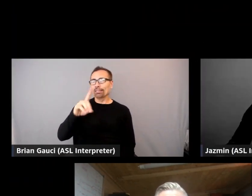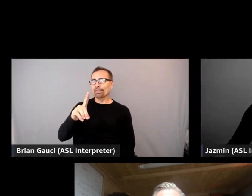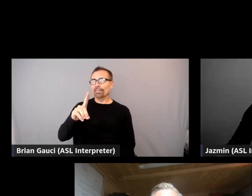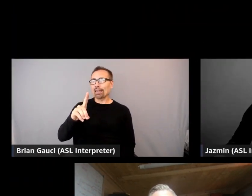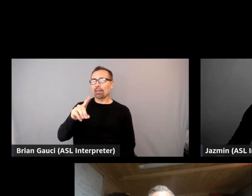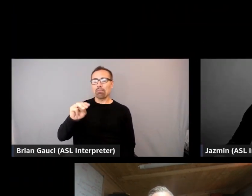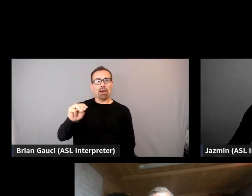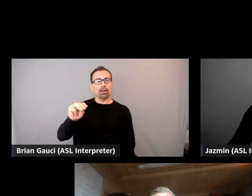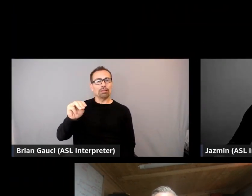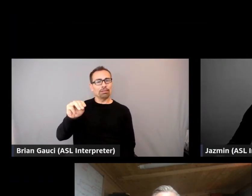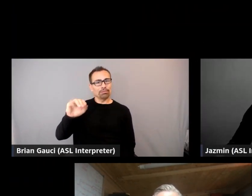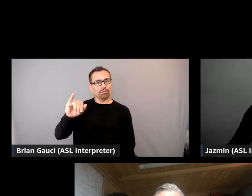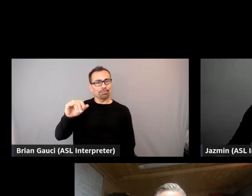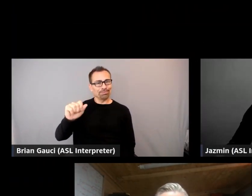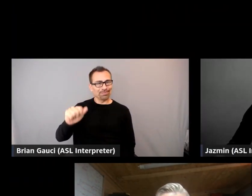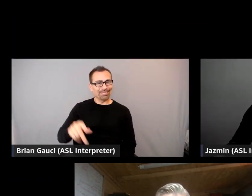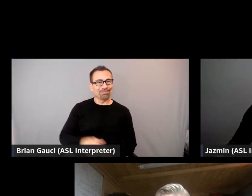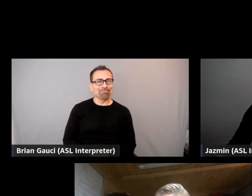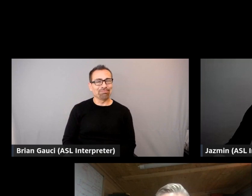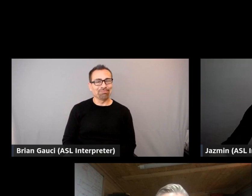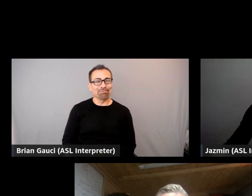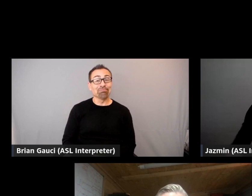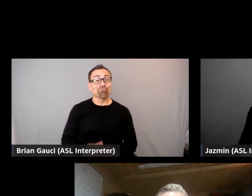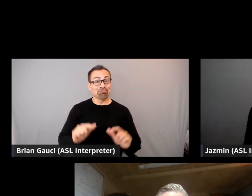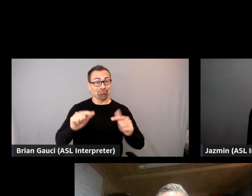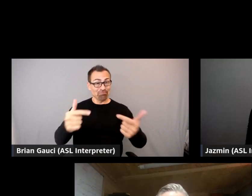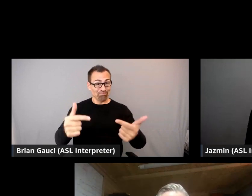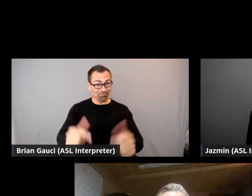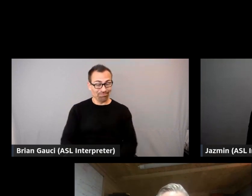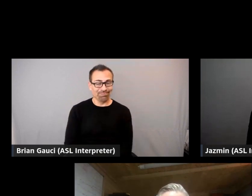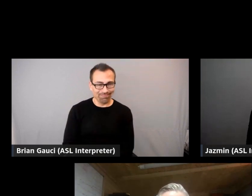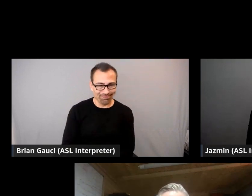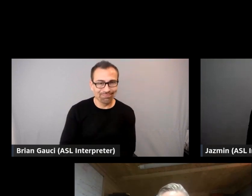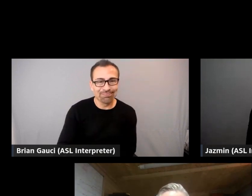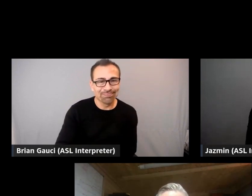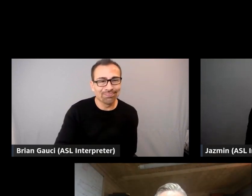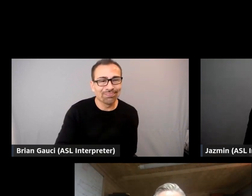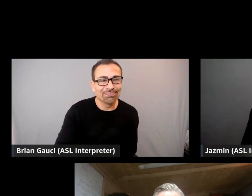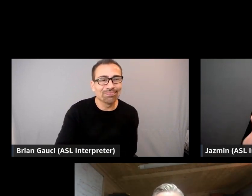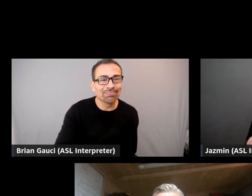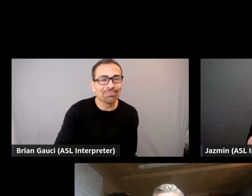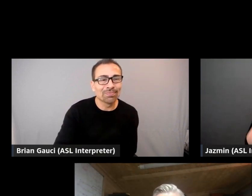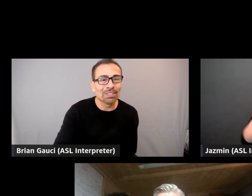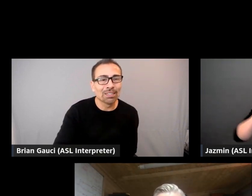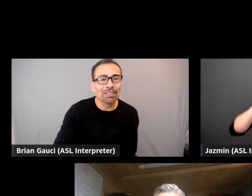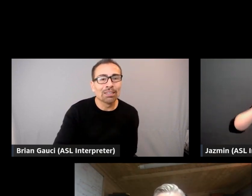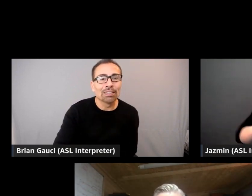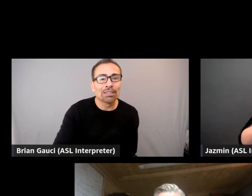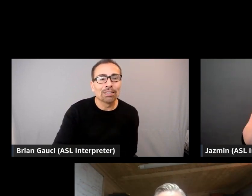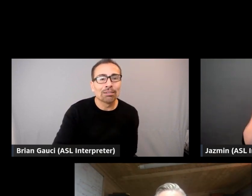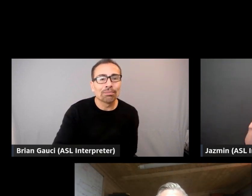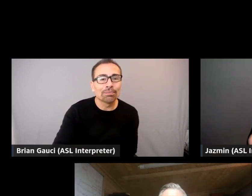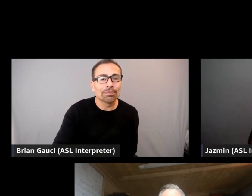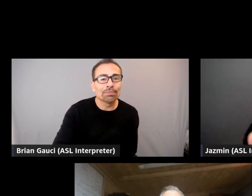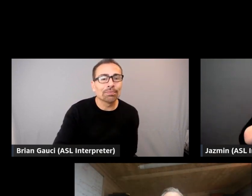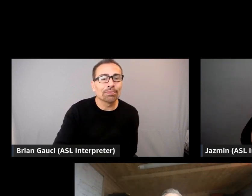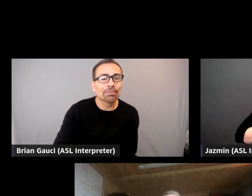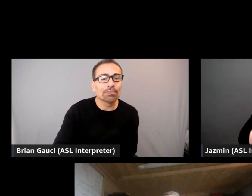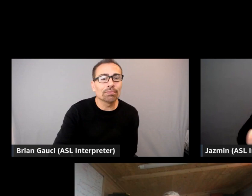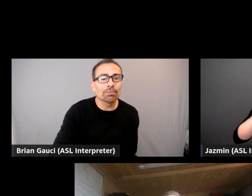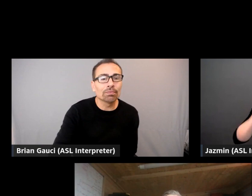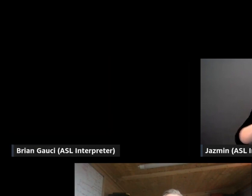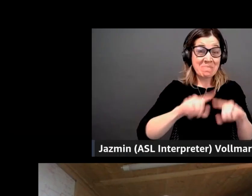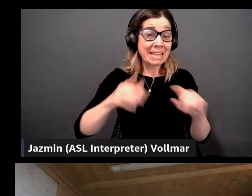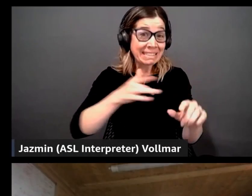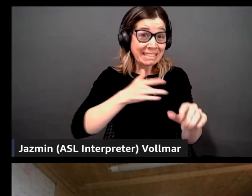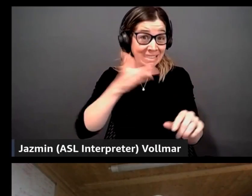console just expired the session. Sorry. So usually, yeah, it's fine. Usually when you come